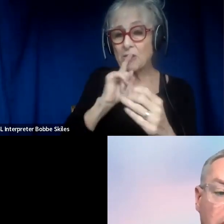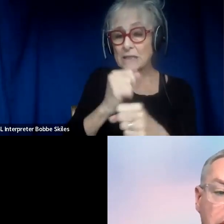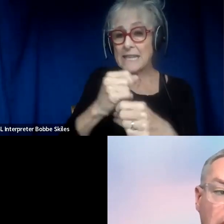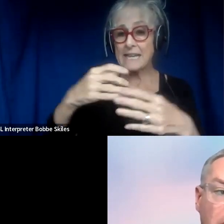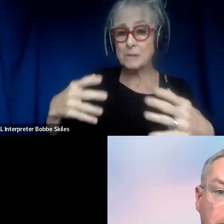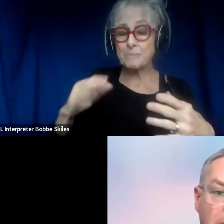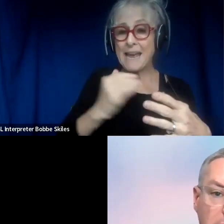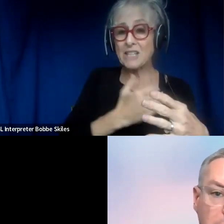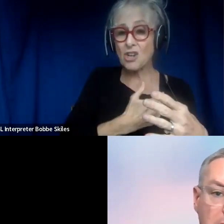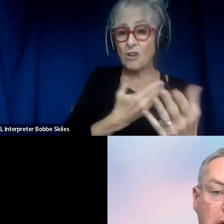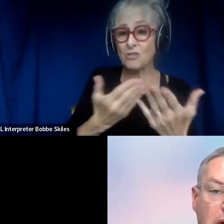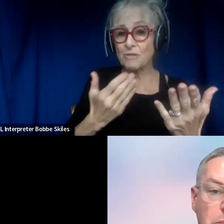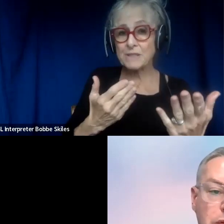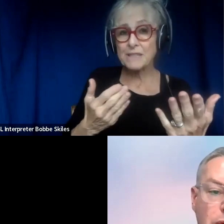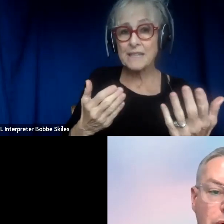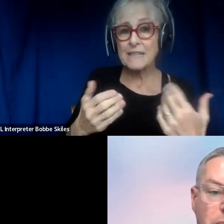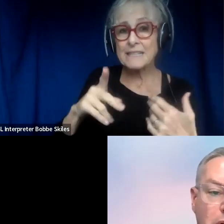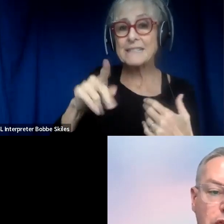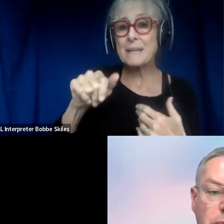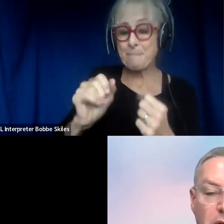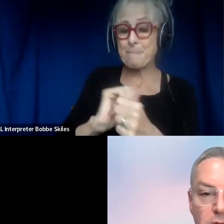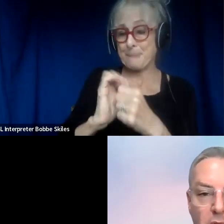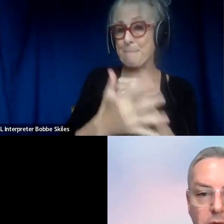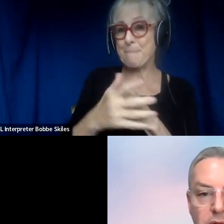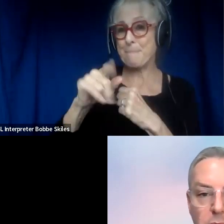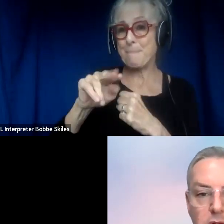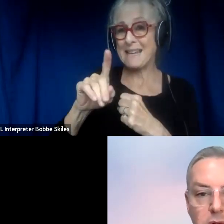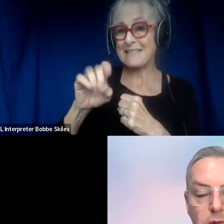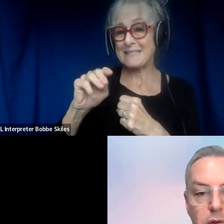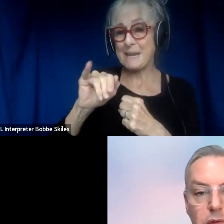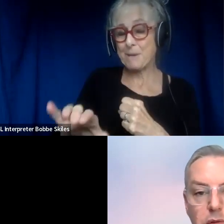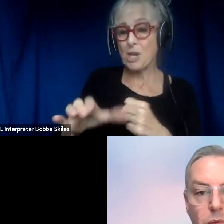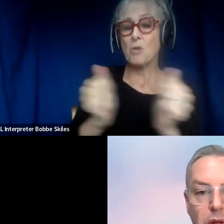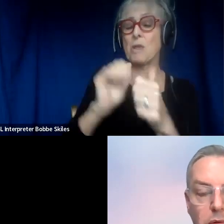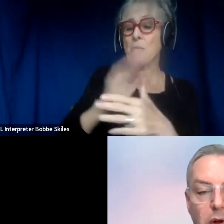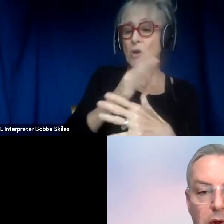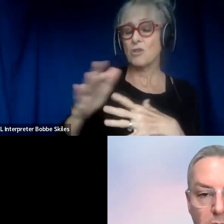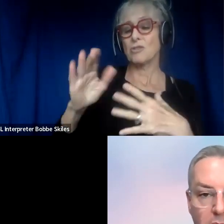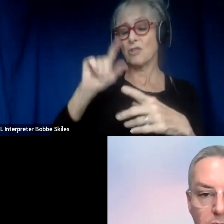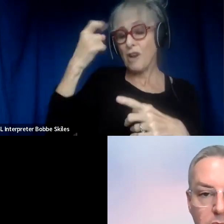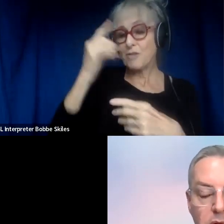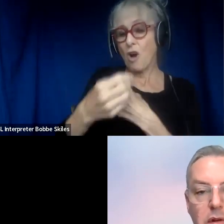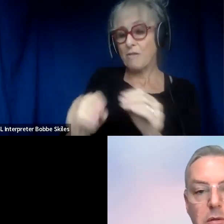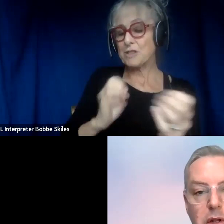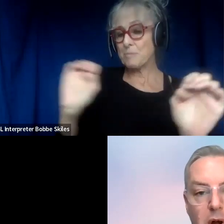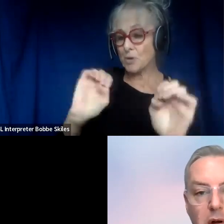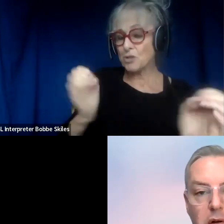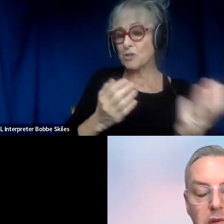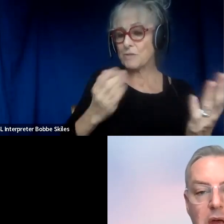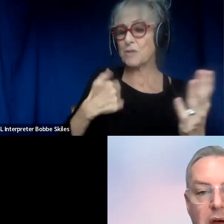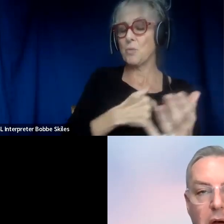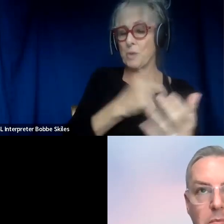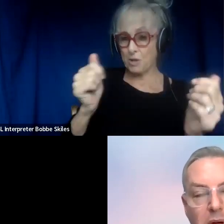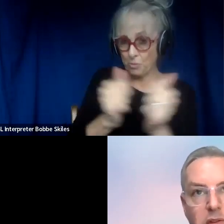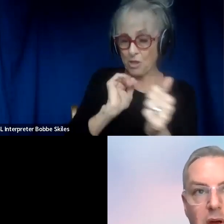footprint was the pandemic. So with a partnership with the Governor's Office of Emergency Services, we, through our regional offices and community